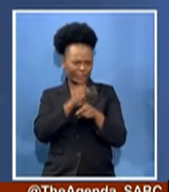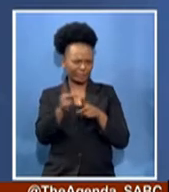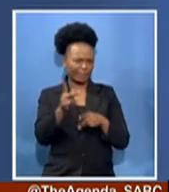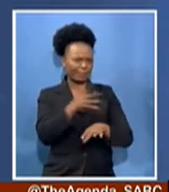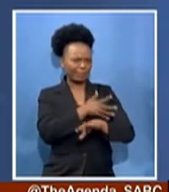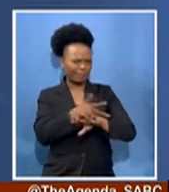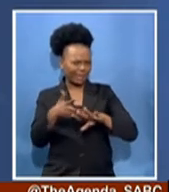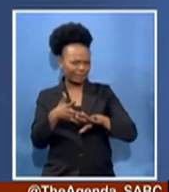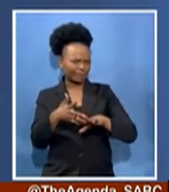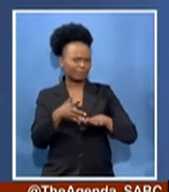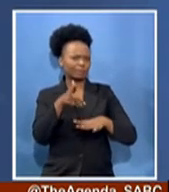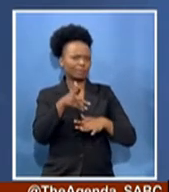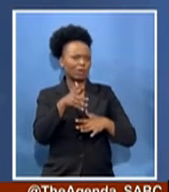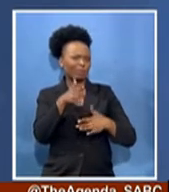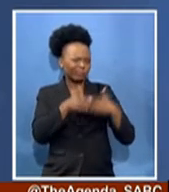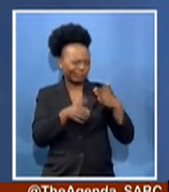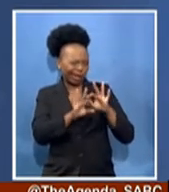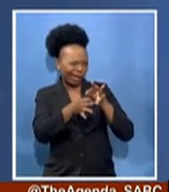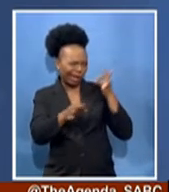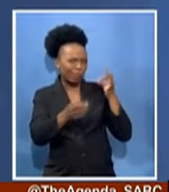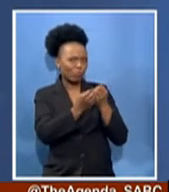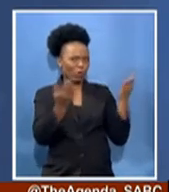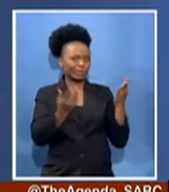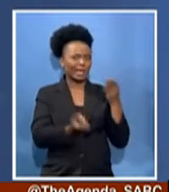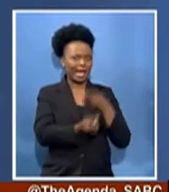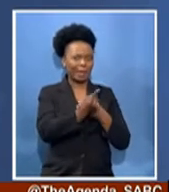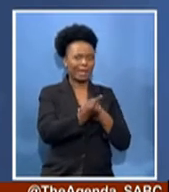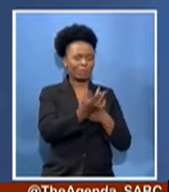women have a higher risk for thrombosis?